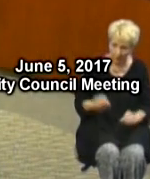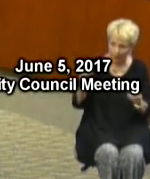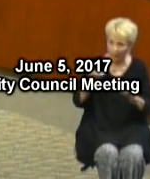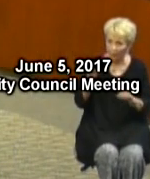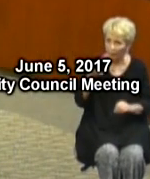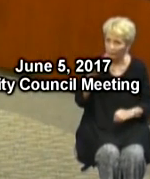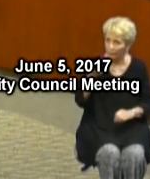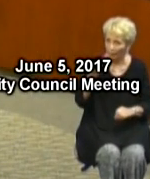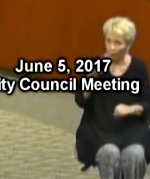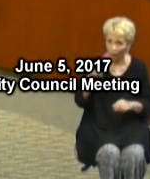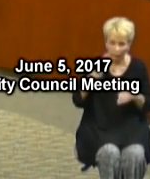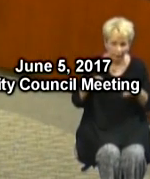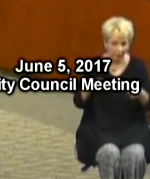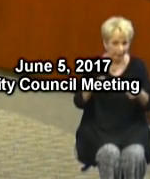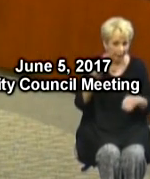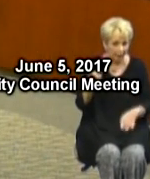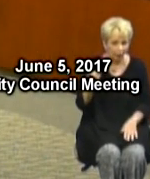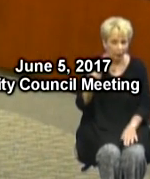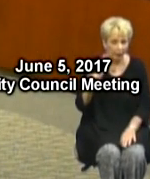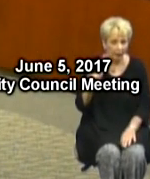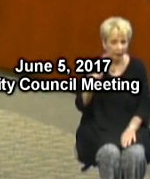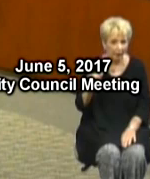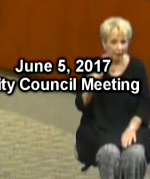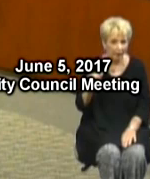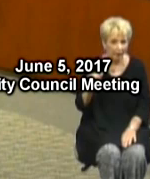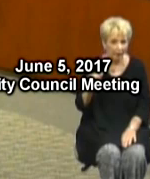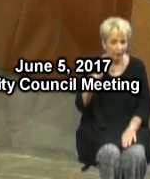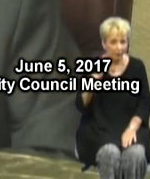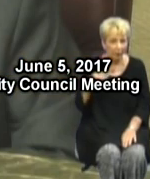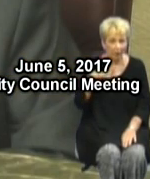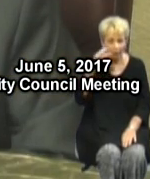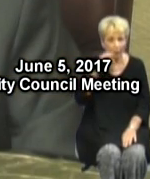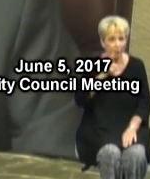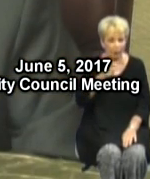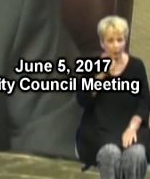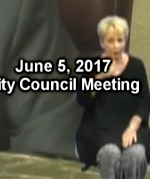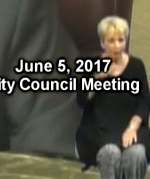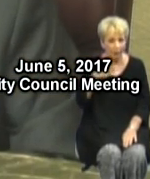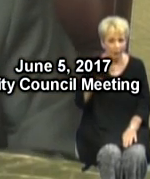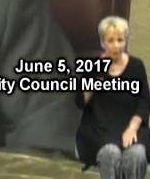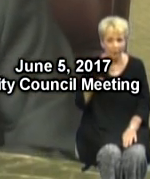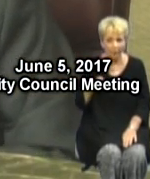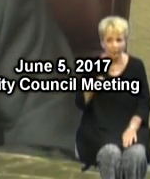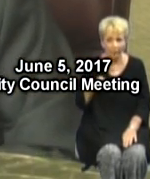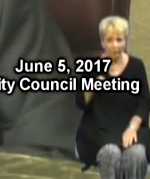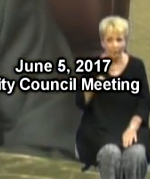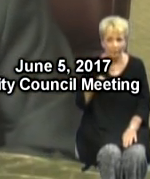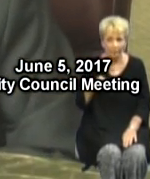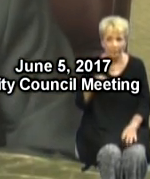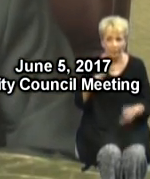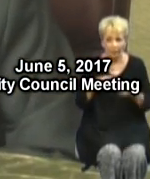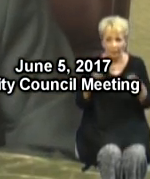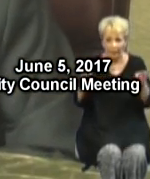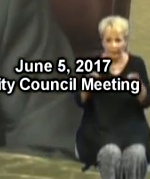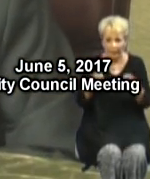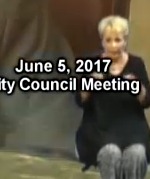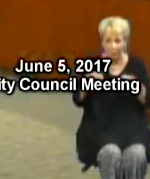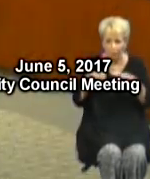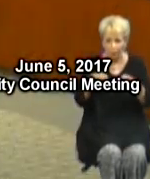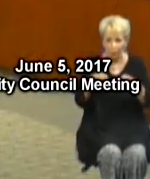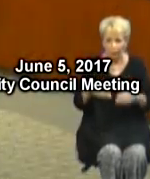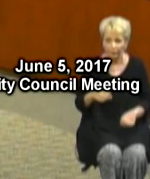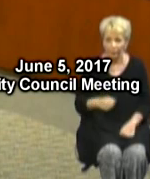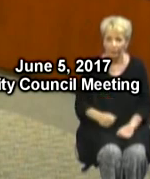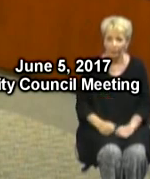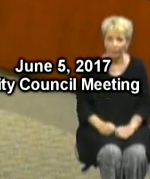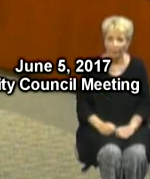sidewalks either. I'm pretty sure no sidewalks. I'm pretty sure there's not. That's relatively correct. Narrow streets. That's another reason to reduce it.